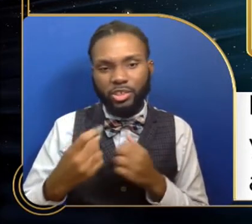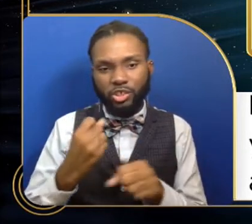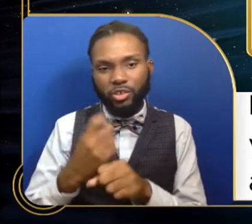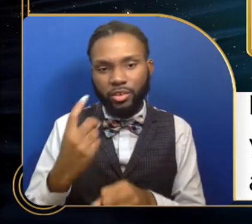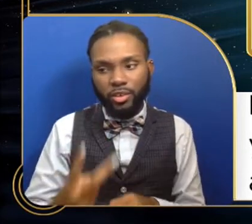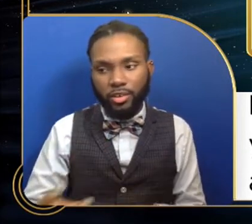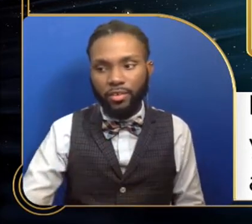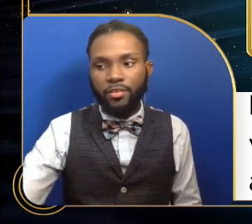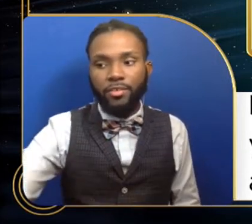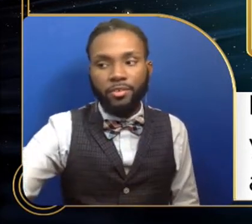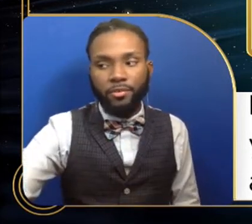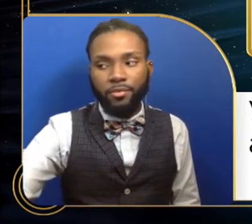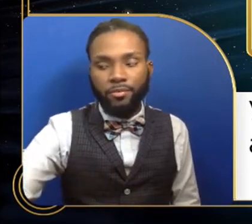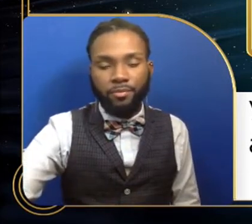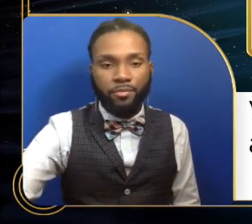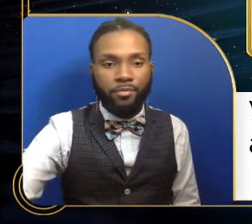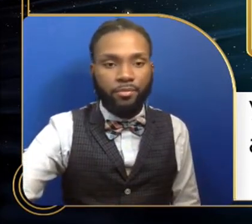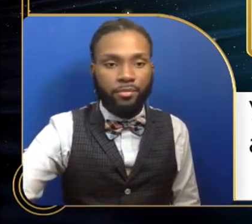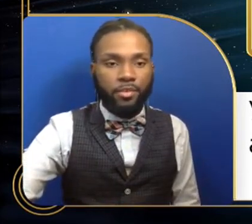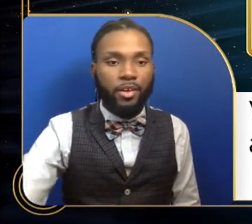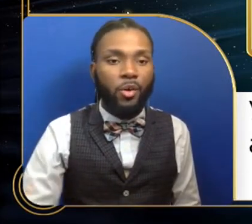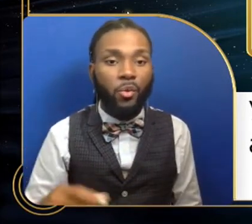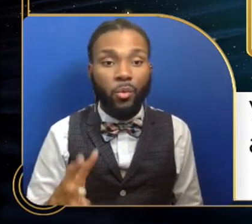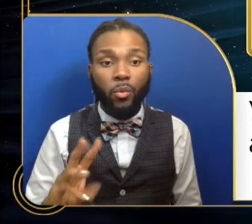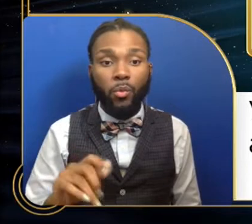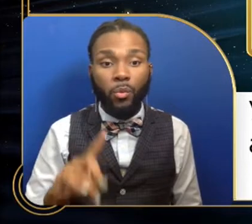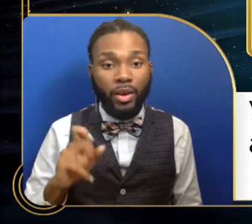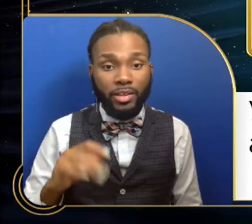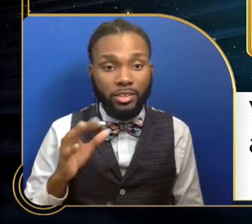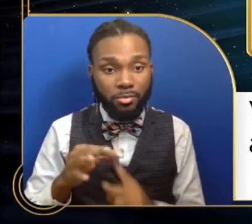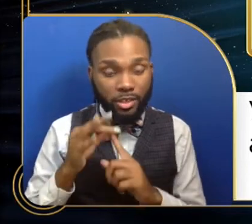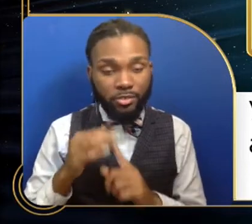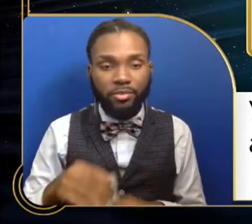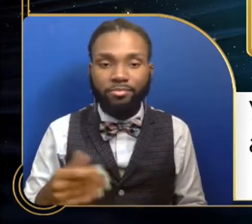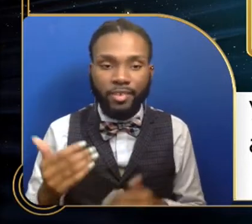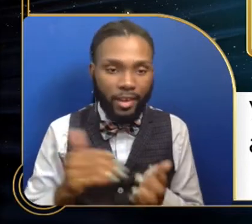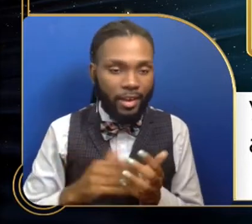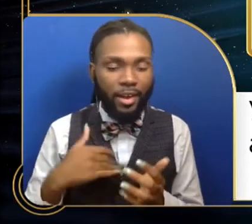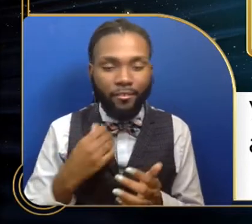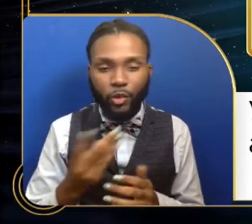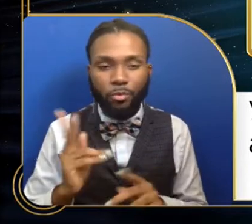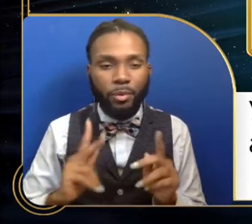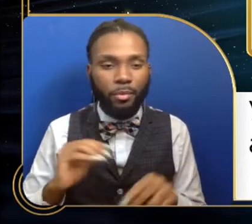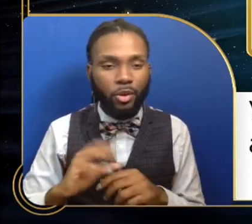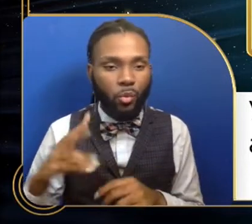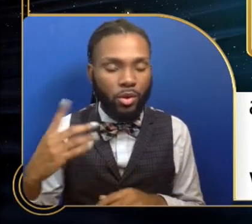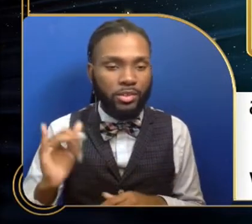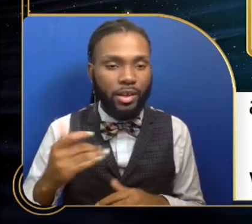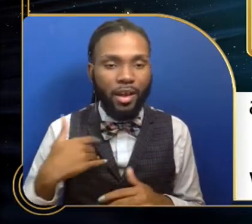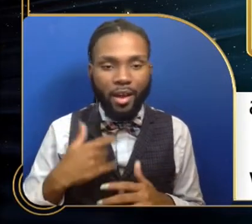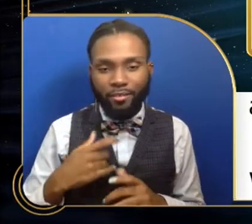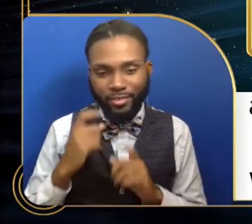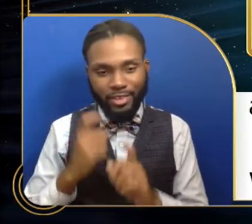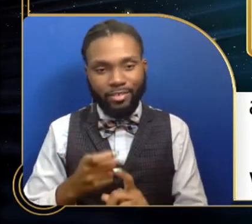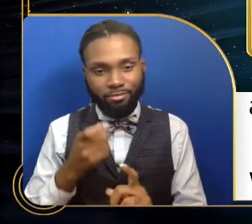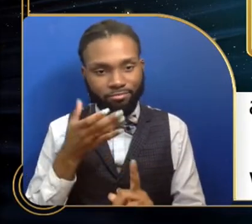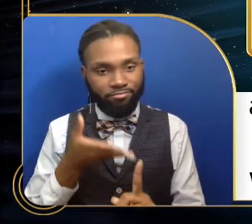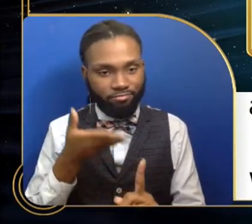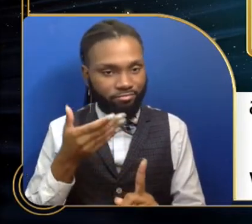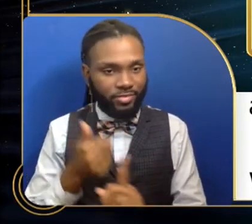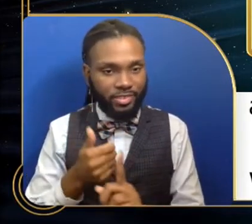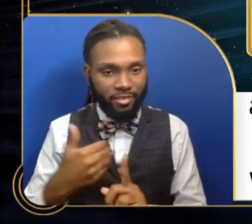Wade is special. There are few people in Washington who have the gifts he has. He